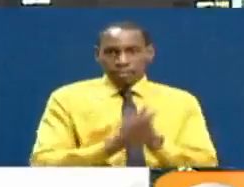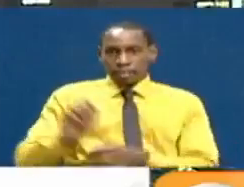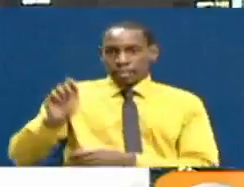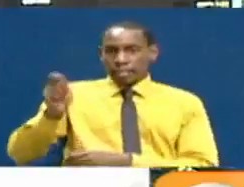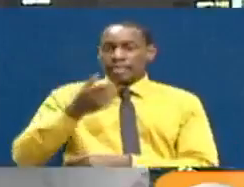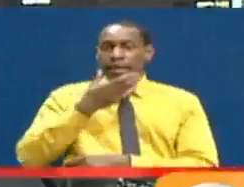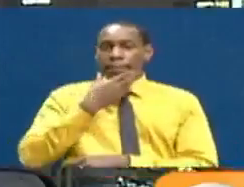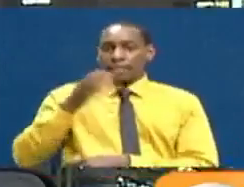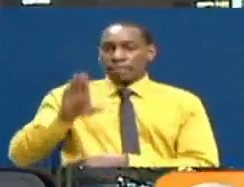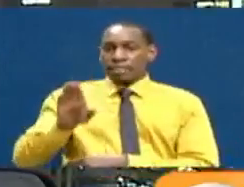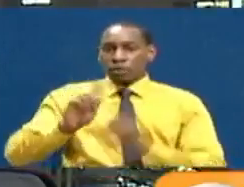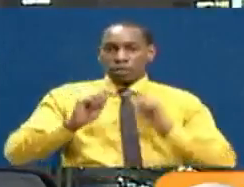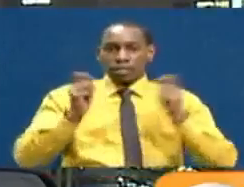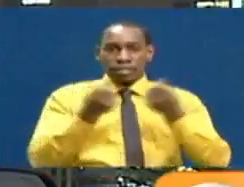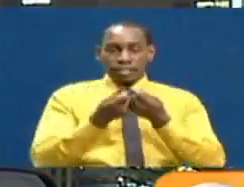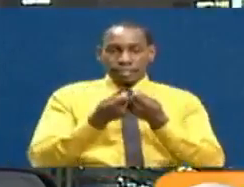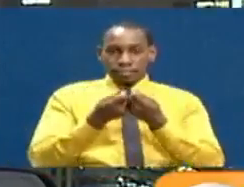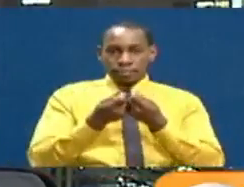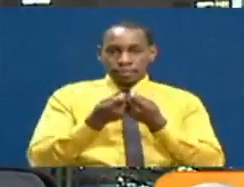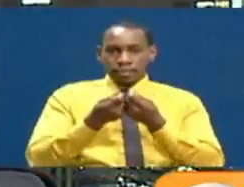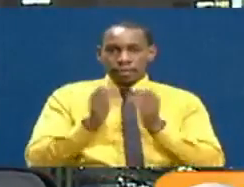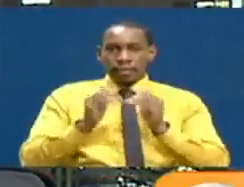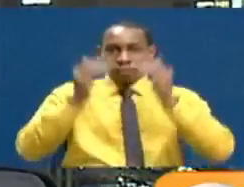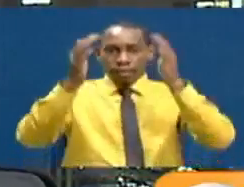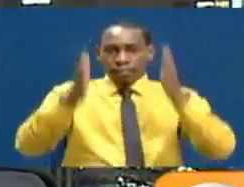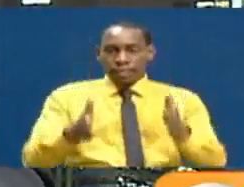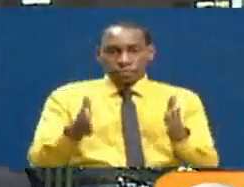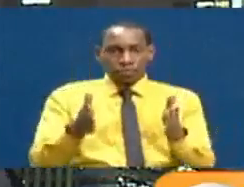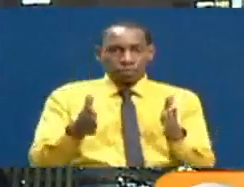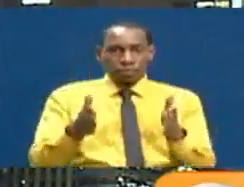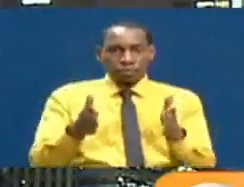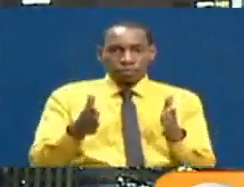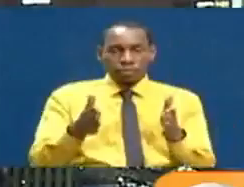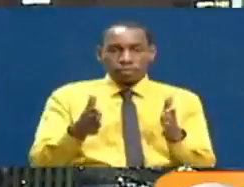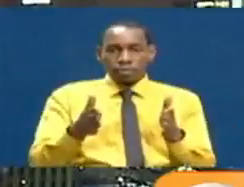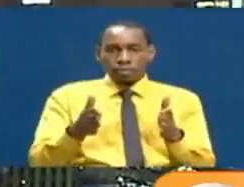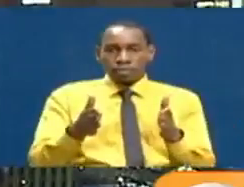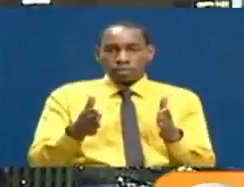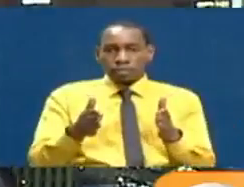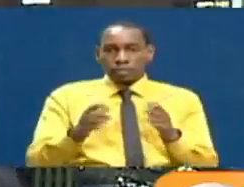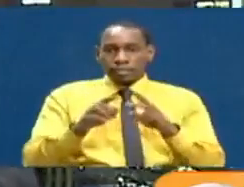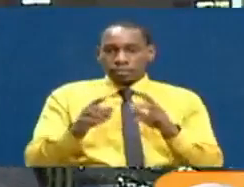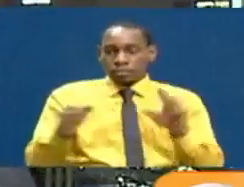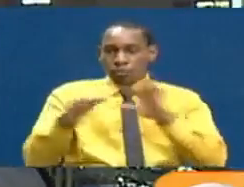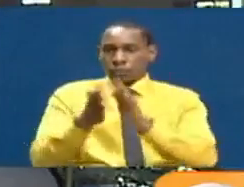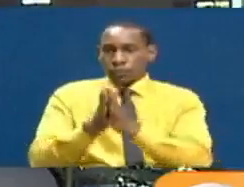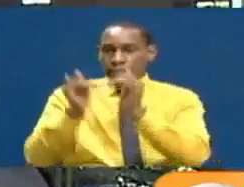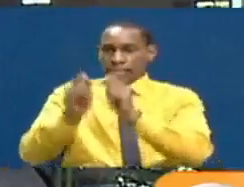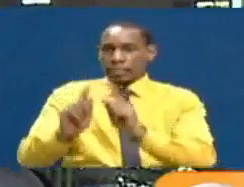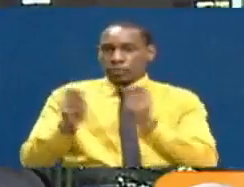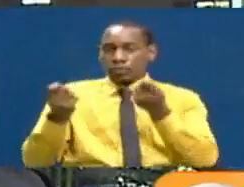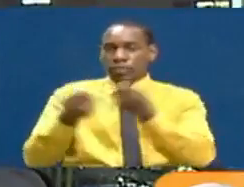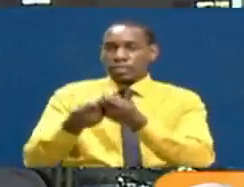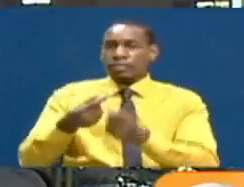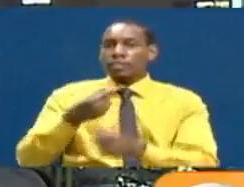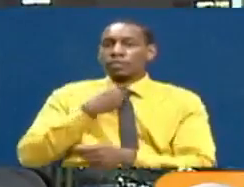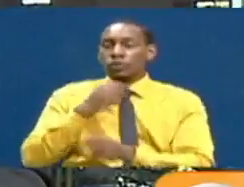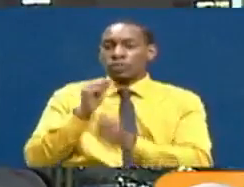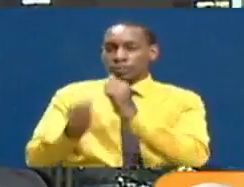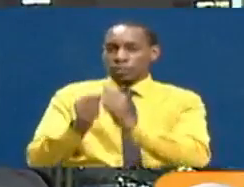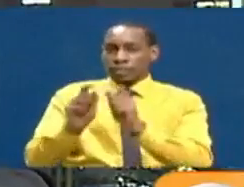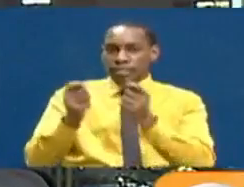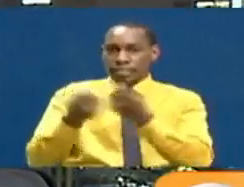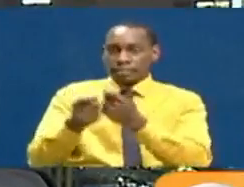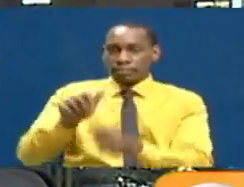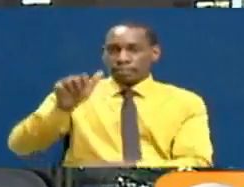Kenya men's basketball team power forward Ariel Okall was just settling into his new team, Union Sportive Setifienne,